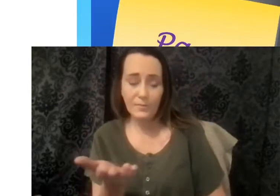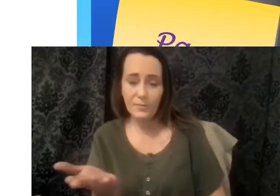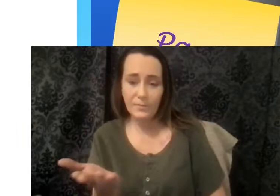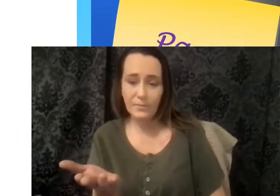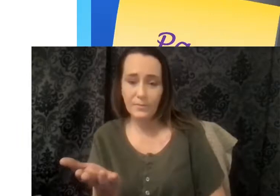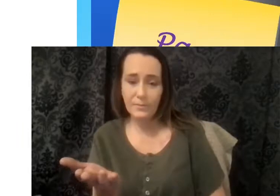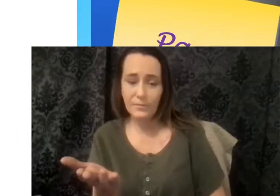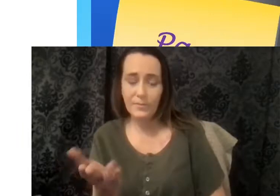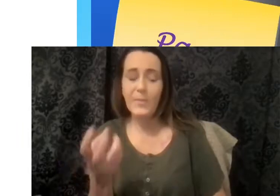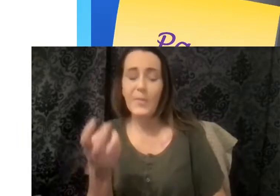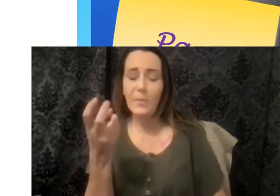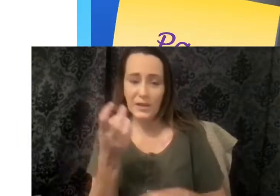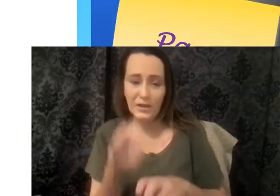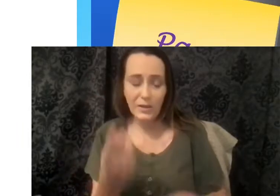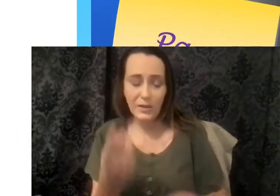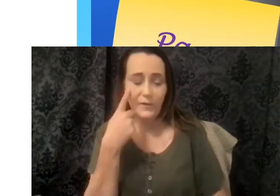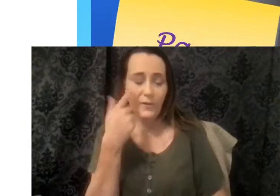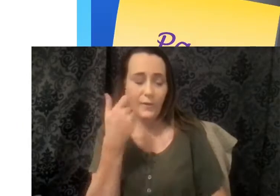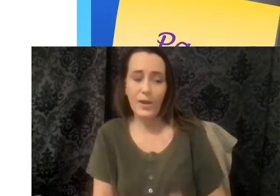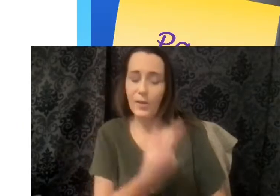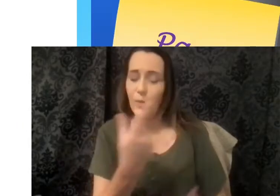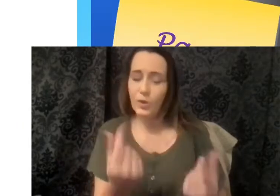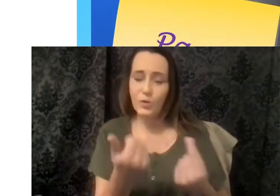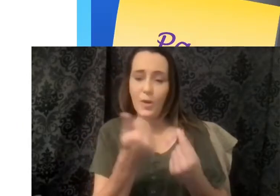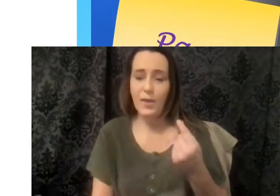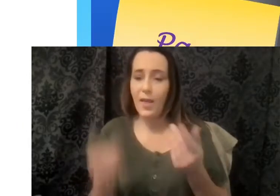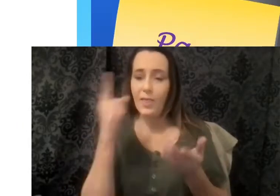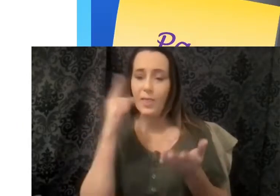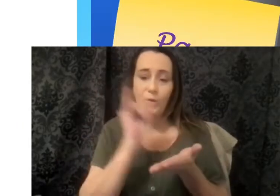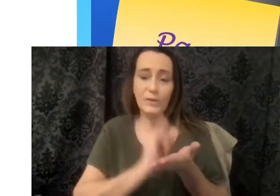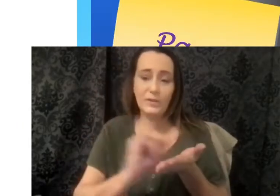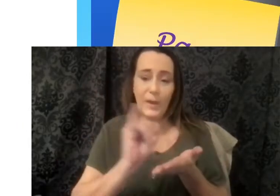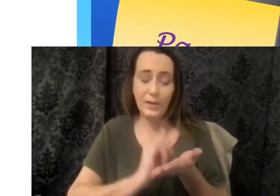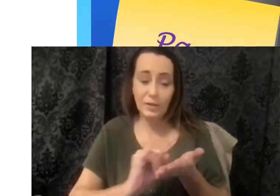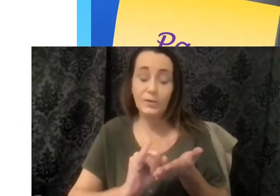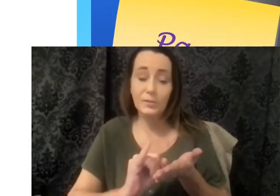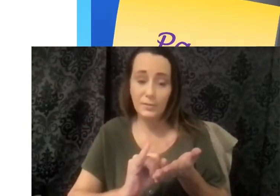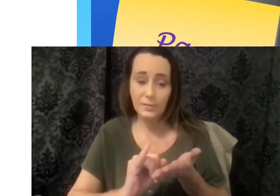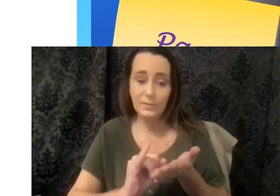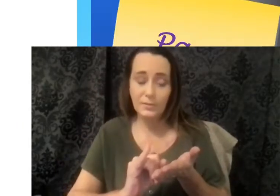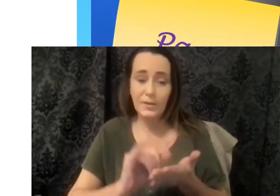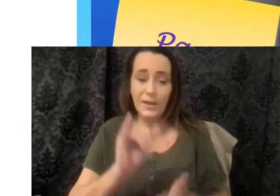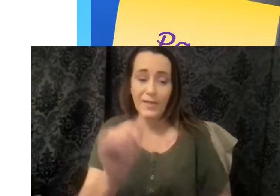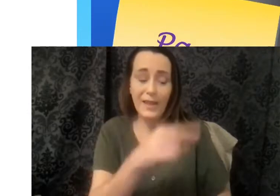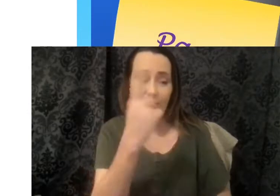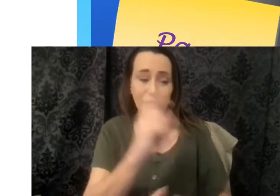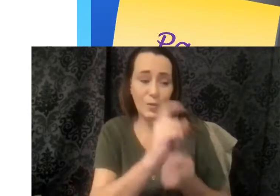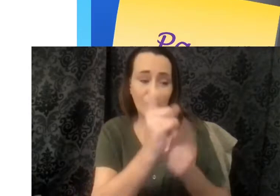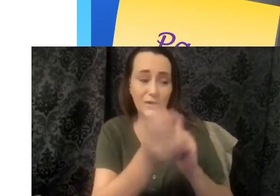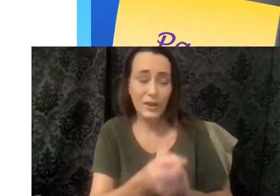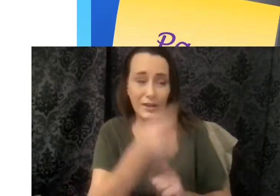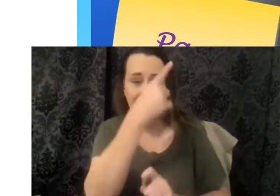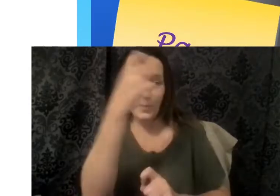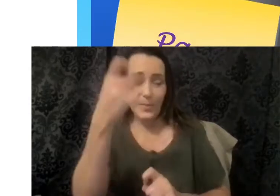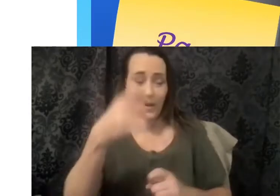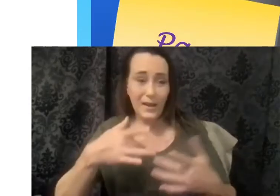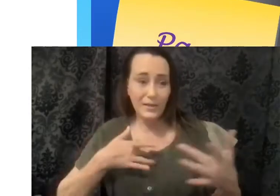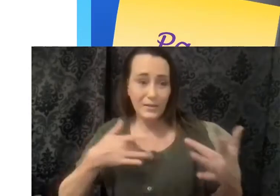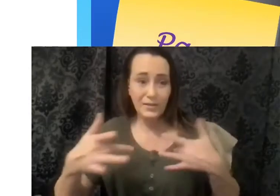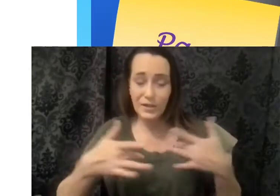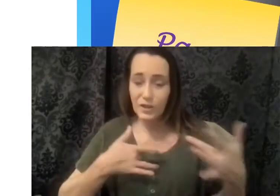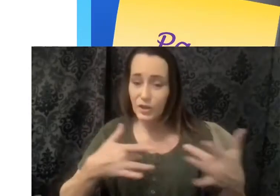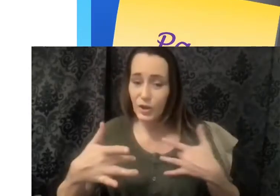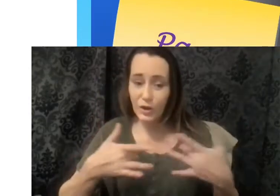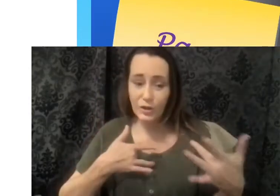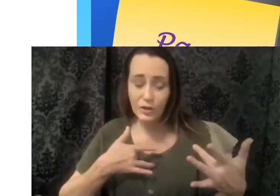be difficult for anyone to do another inspection. Okay, that's going to be the only change, because none of the concerns that were addressed, Irene, and I